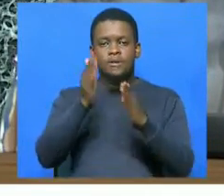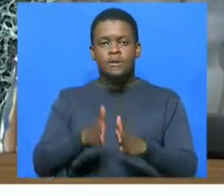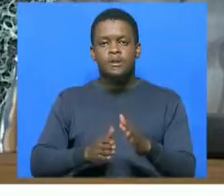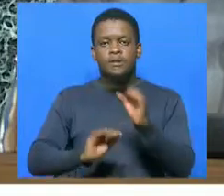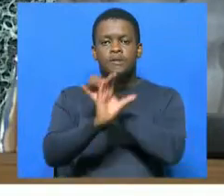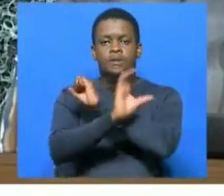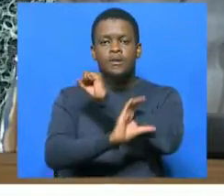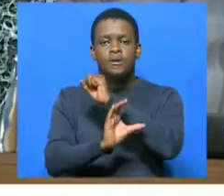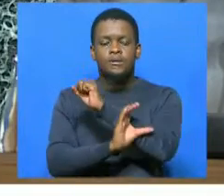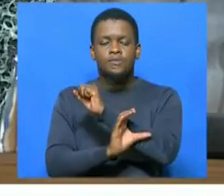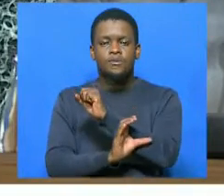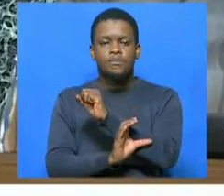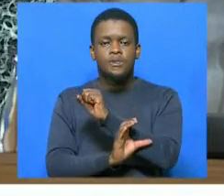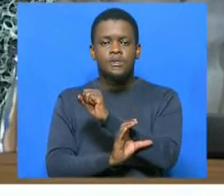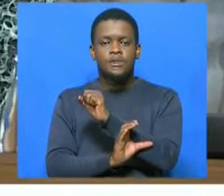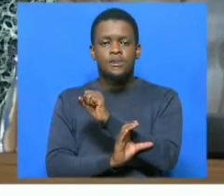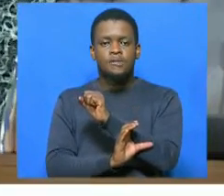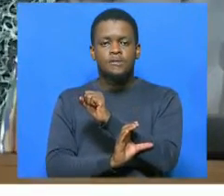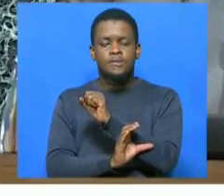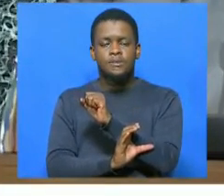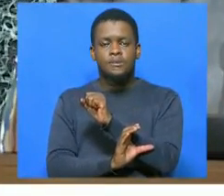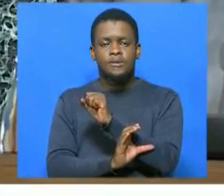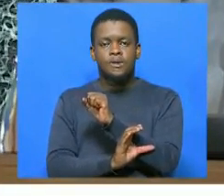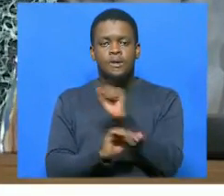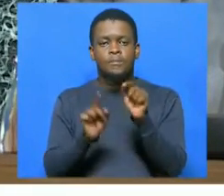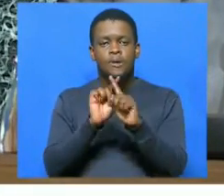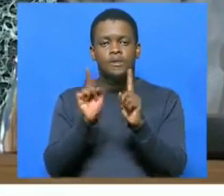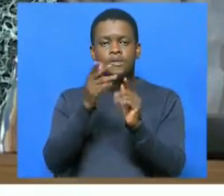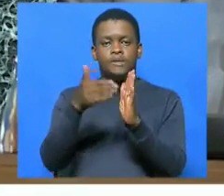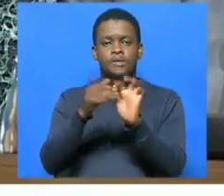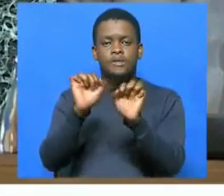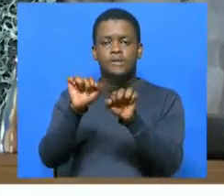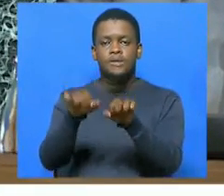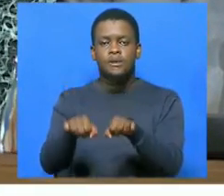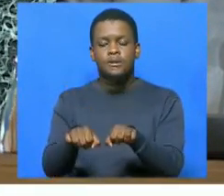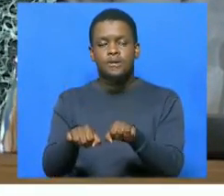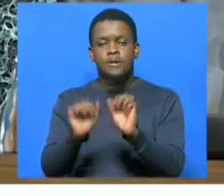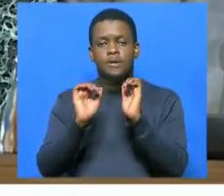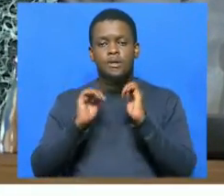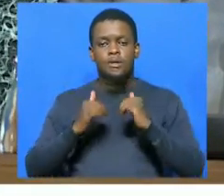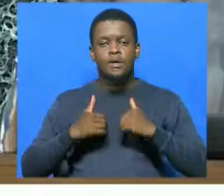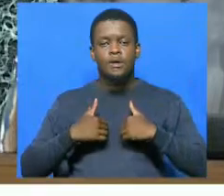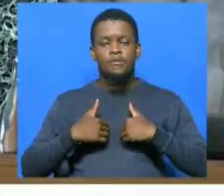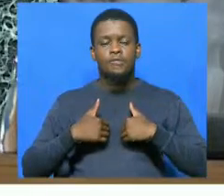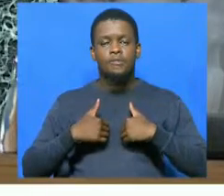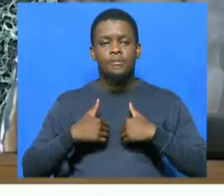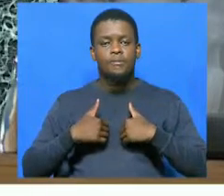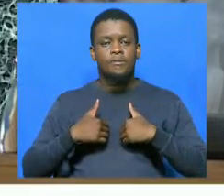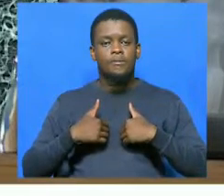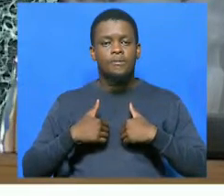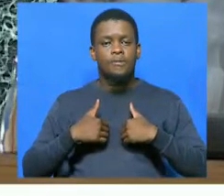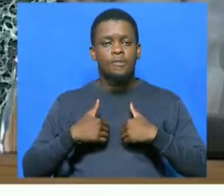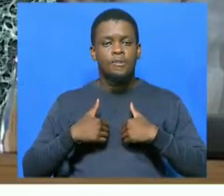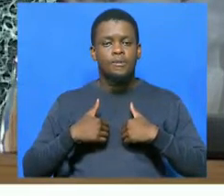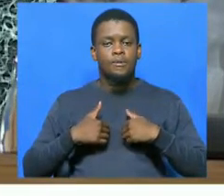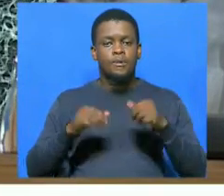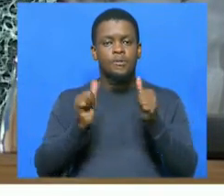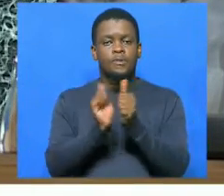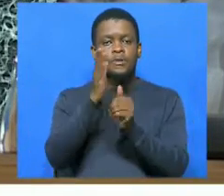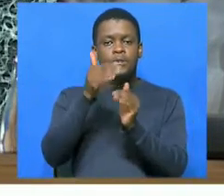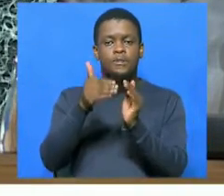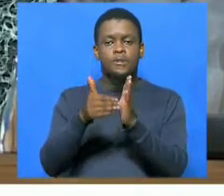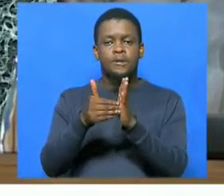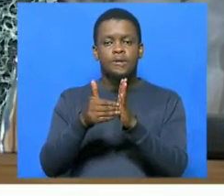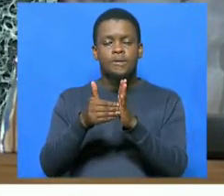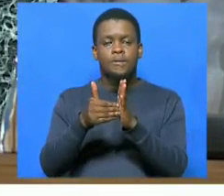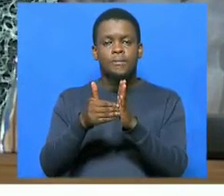quicker, it will be easier. We also have another very lively, robust